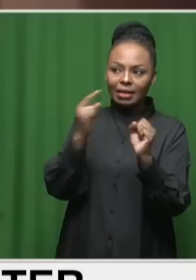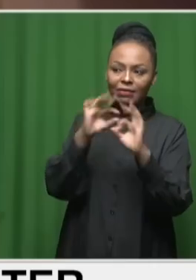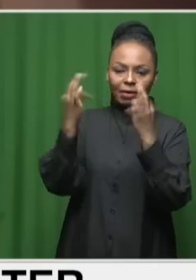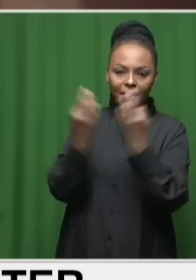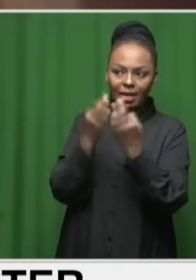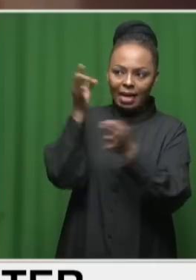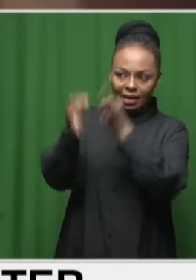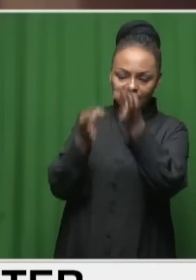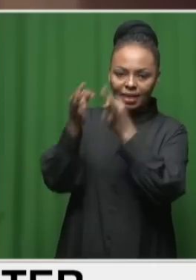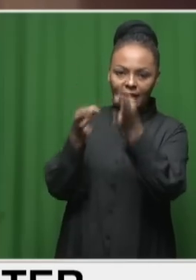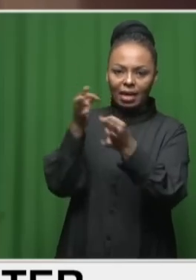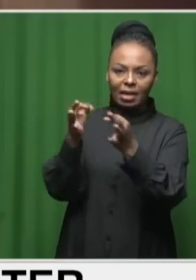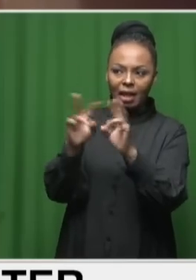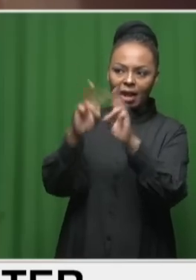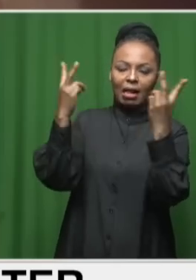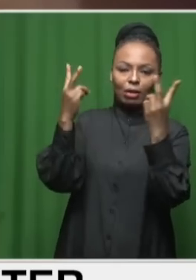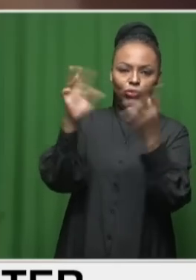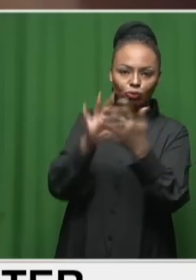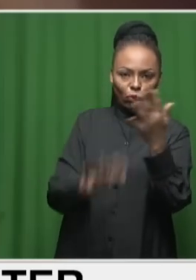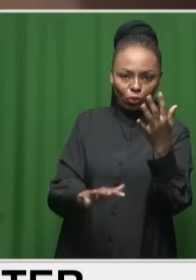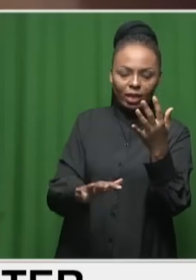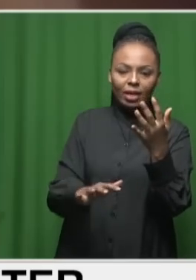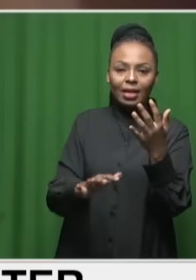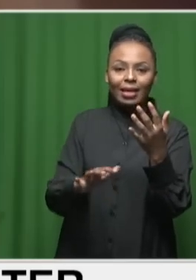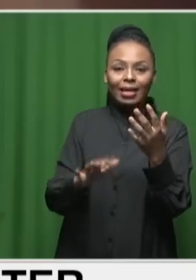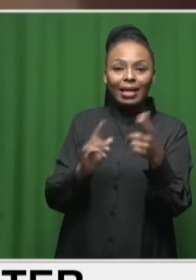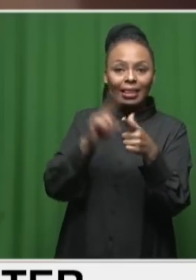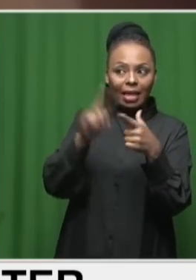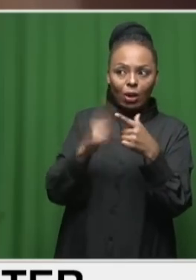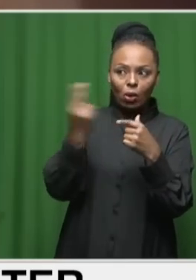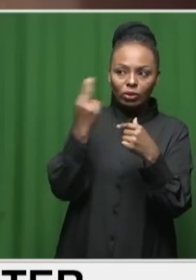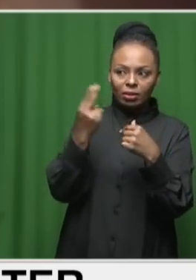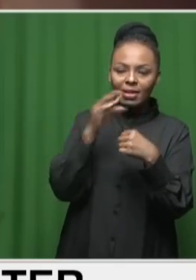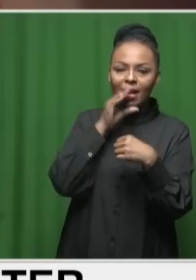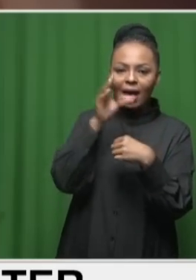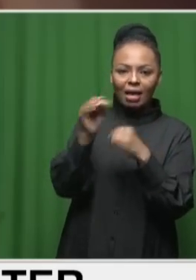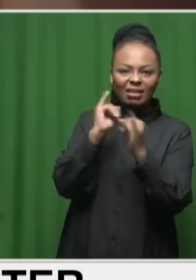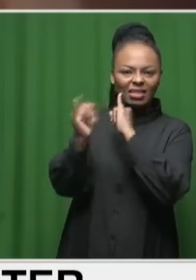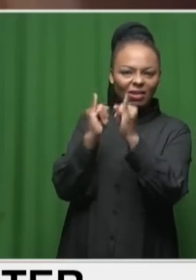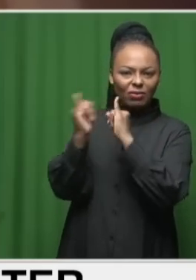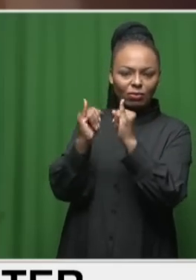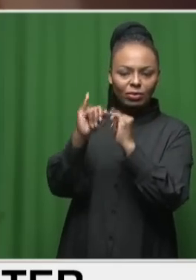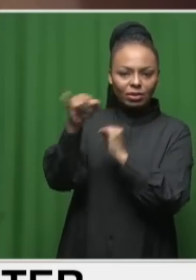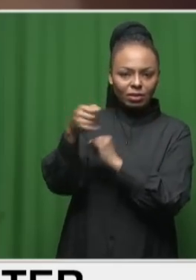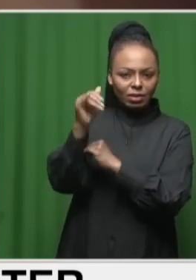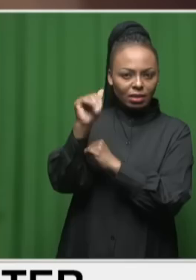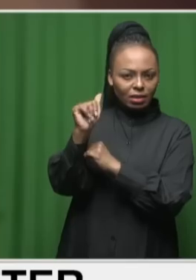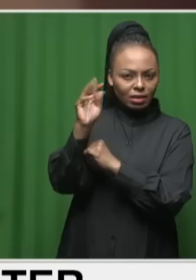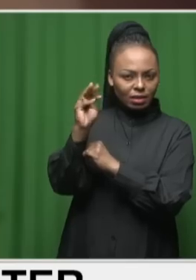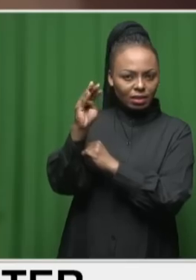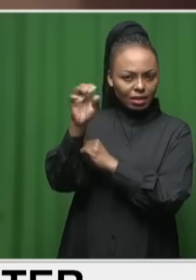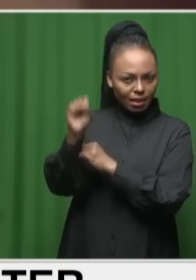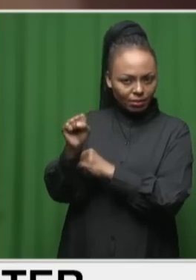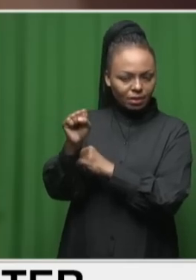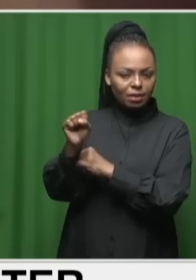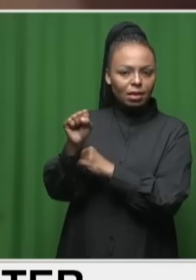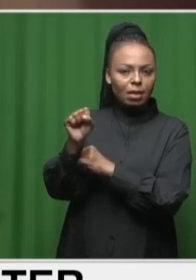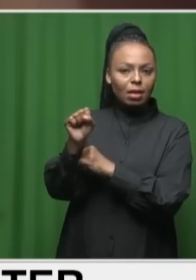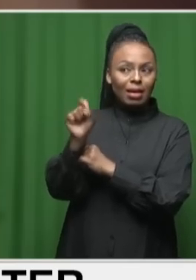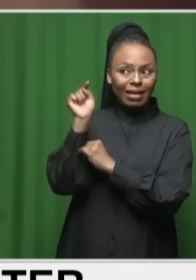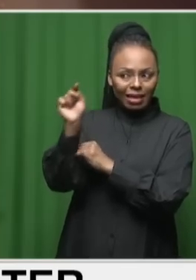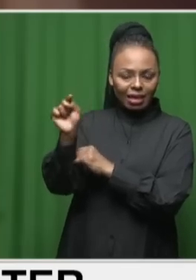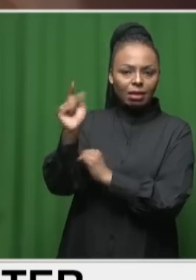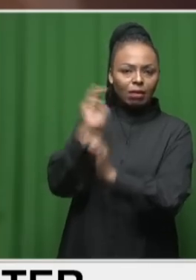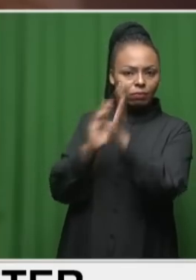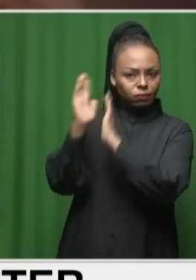actually happened. And also, I spoke to a guy called James Motulwe, and he